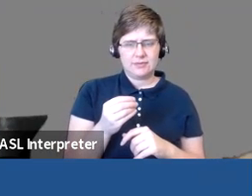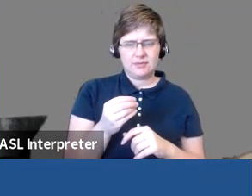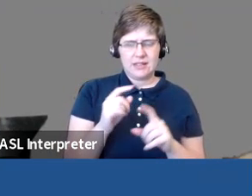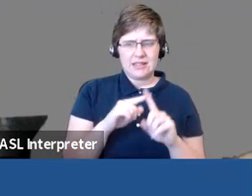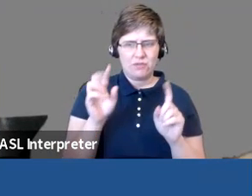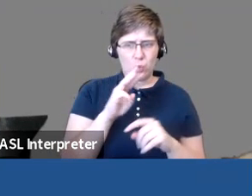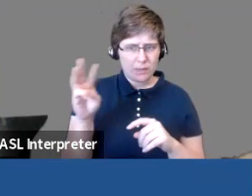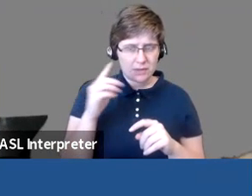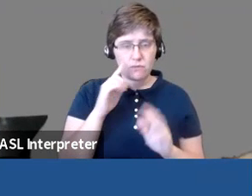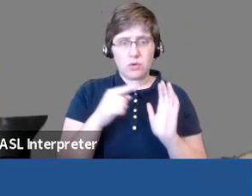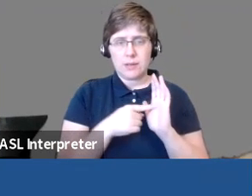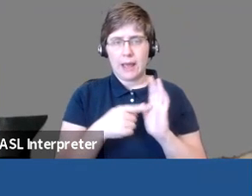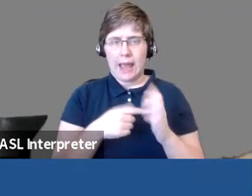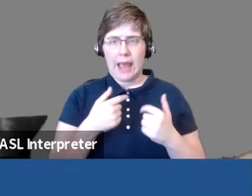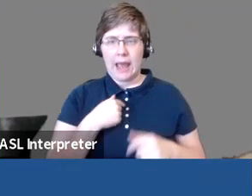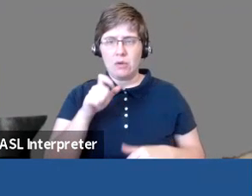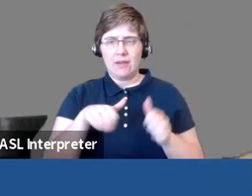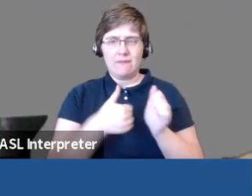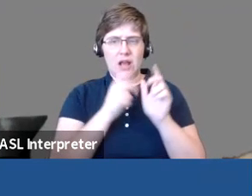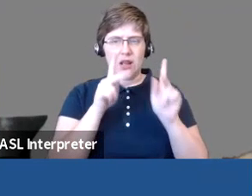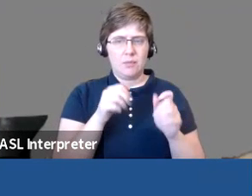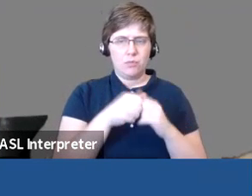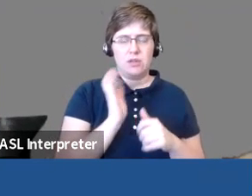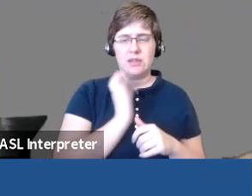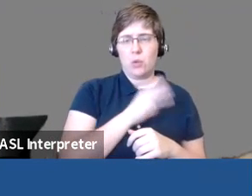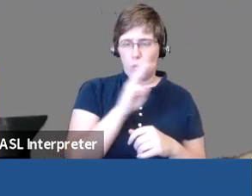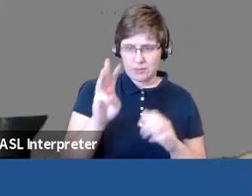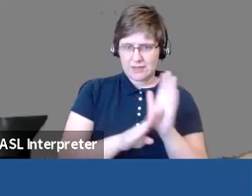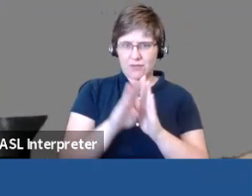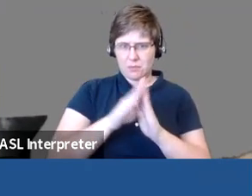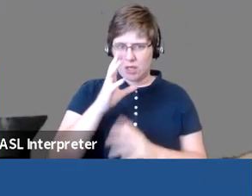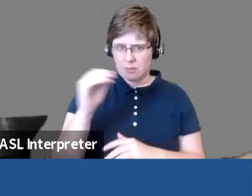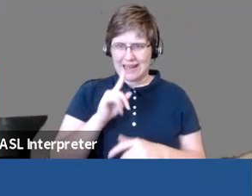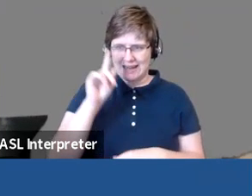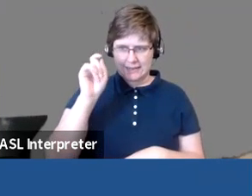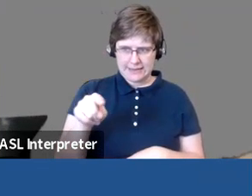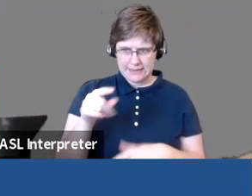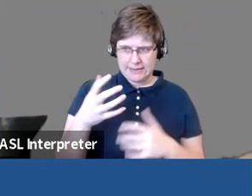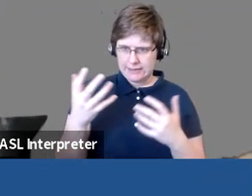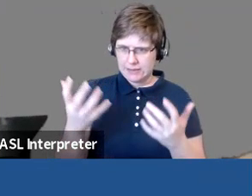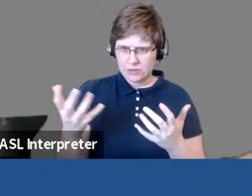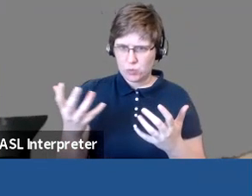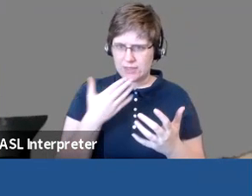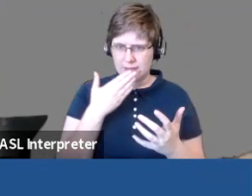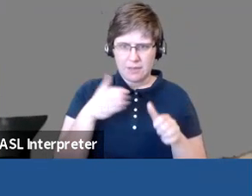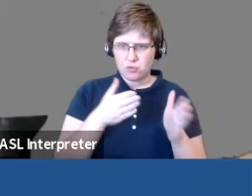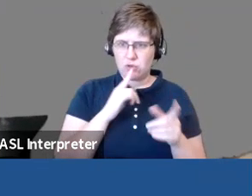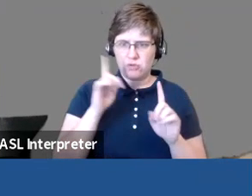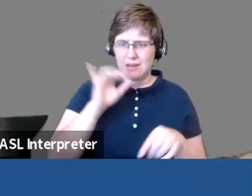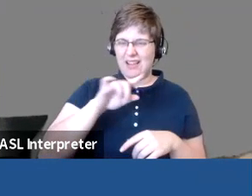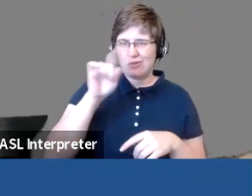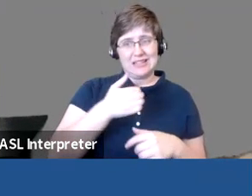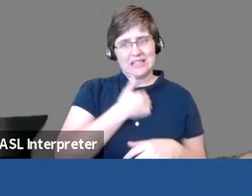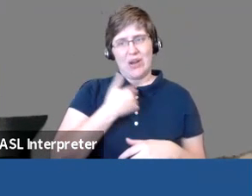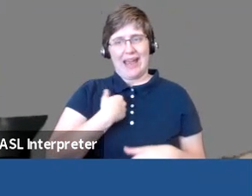different websites. So for example, I would need to follow up with our website developer company to ask them what's the best way to respond to that question. I'm